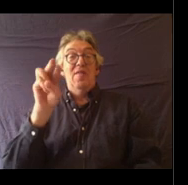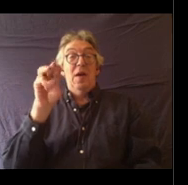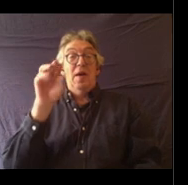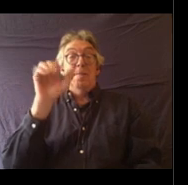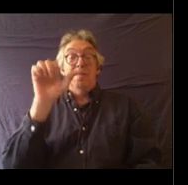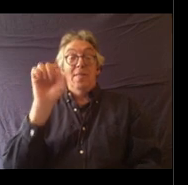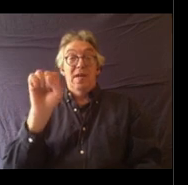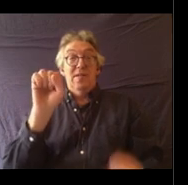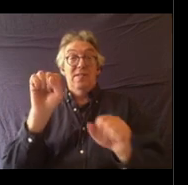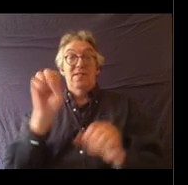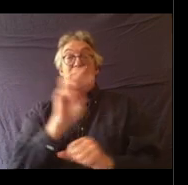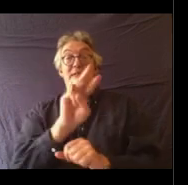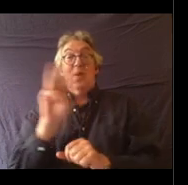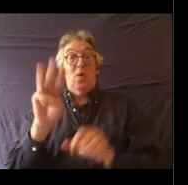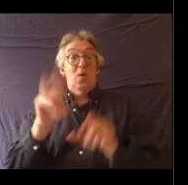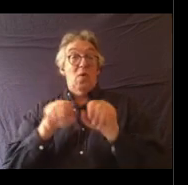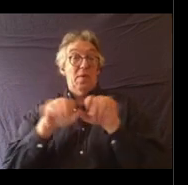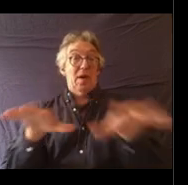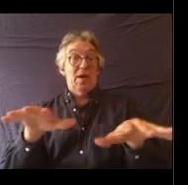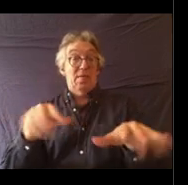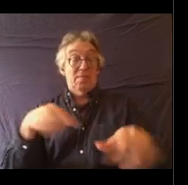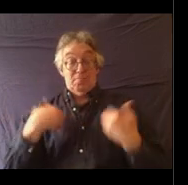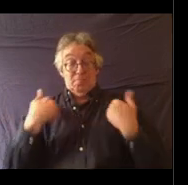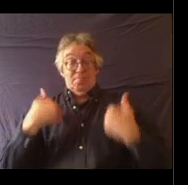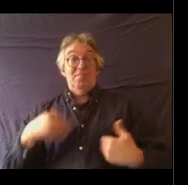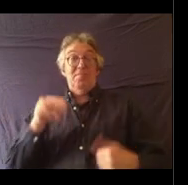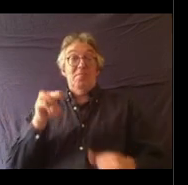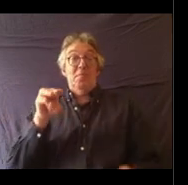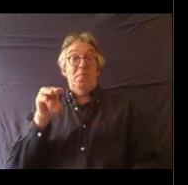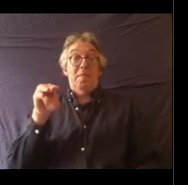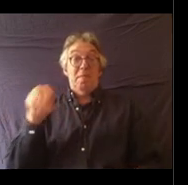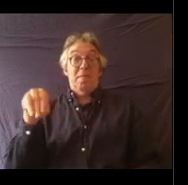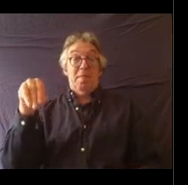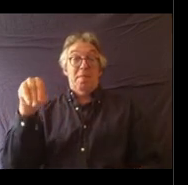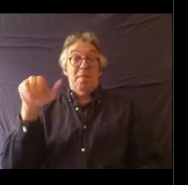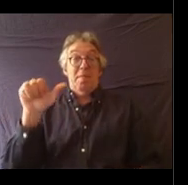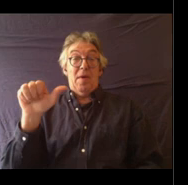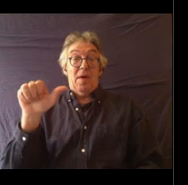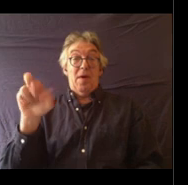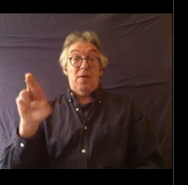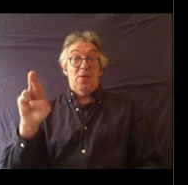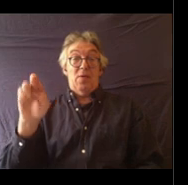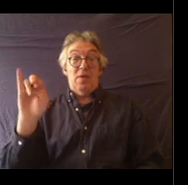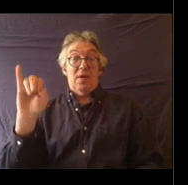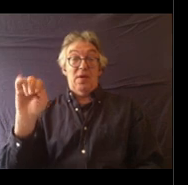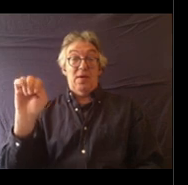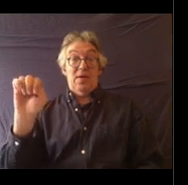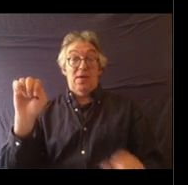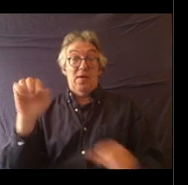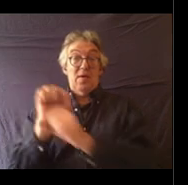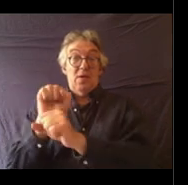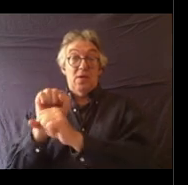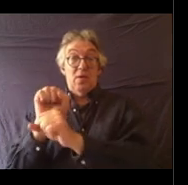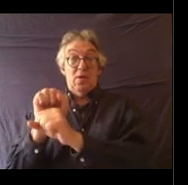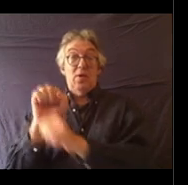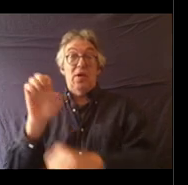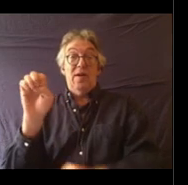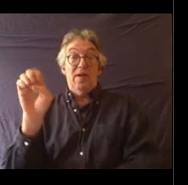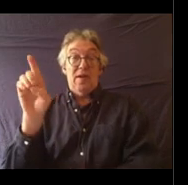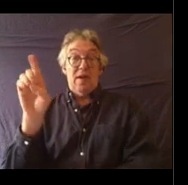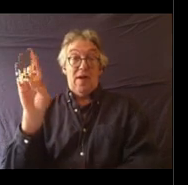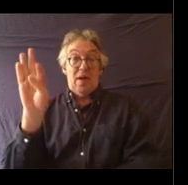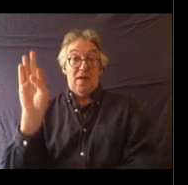I'm Marie, I work for EDF, and I will give you a quick introduction and introduce today's speakers. So